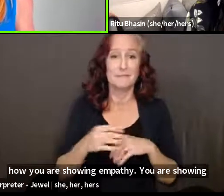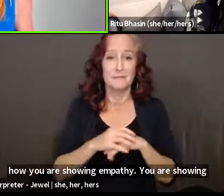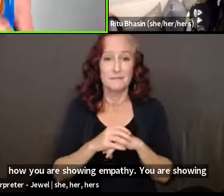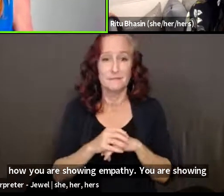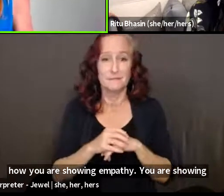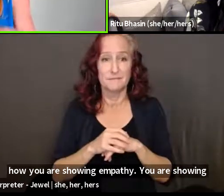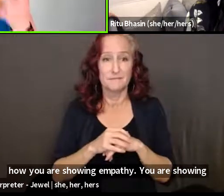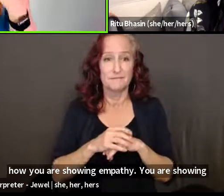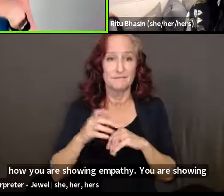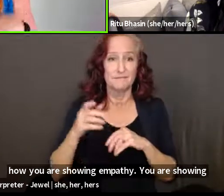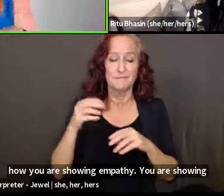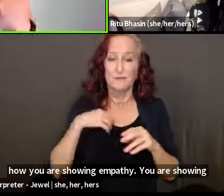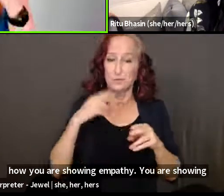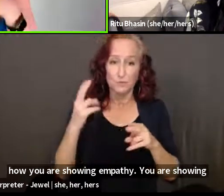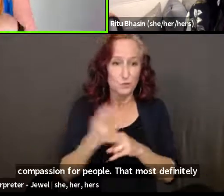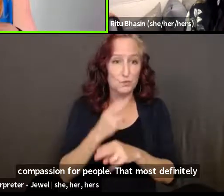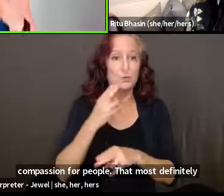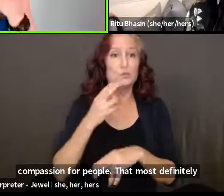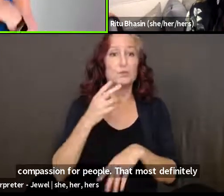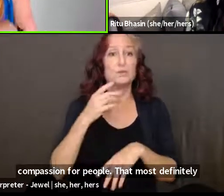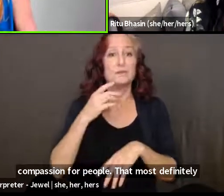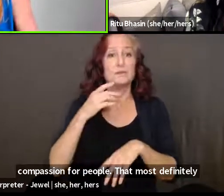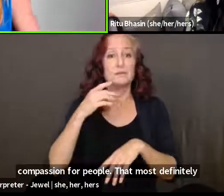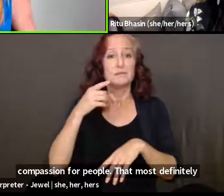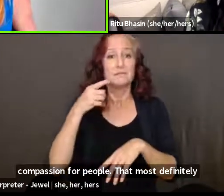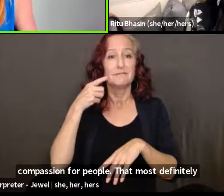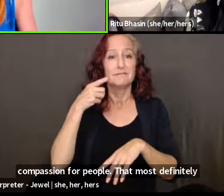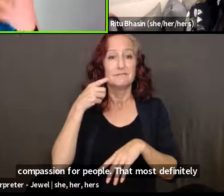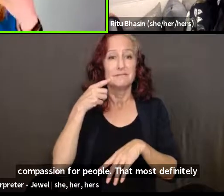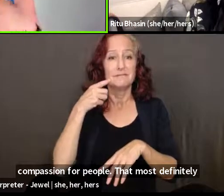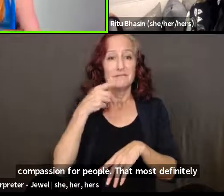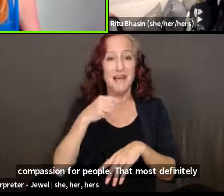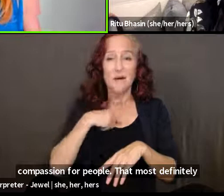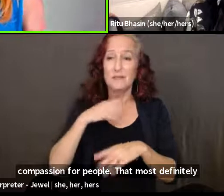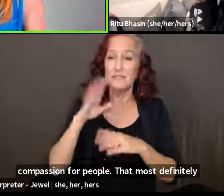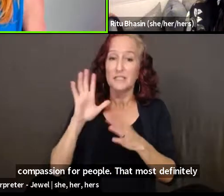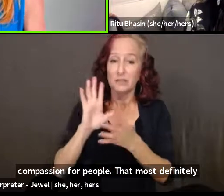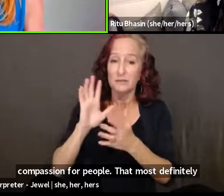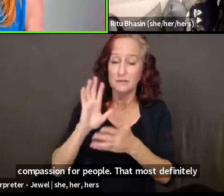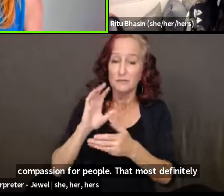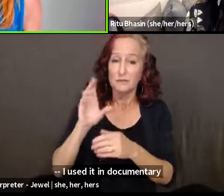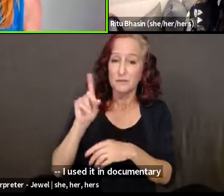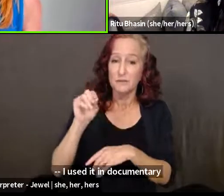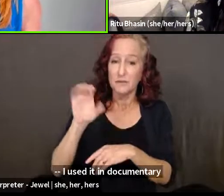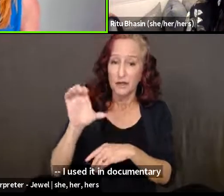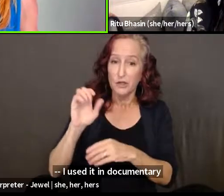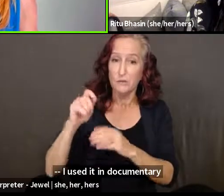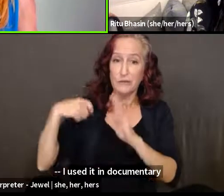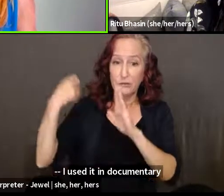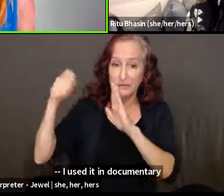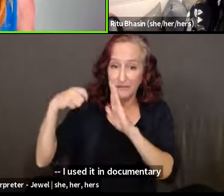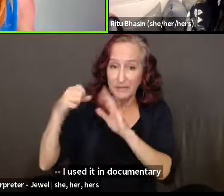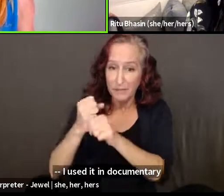I used it in documentary filmmaking as an interviewer and continue to use it now.